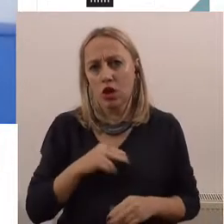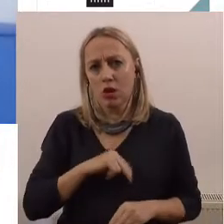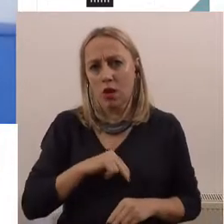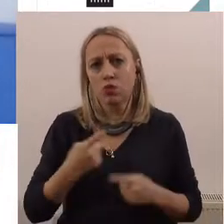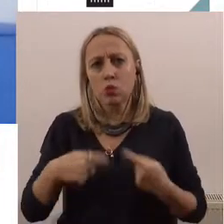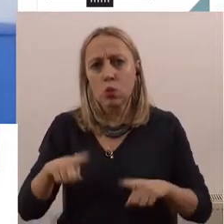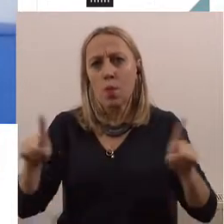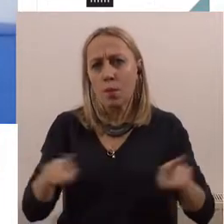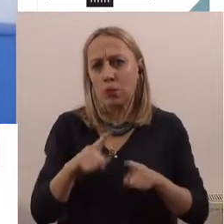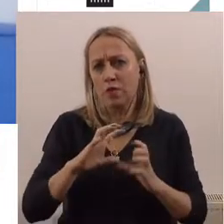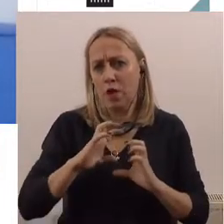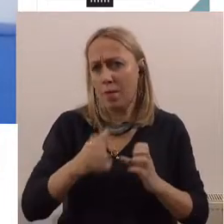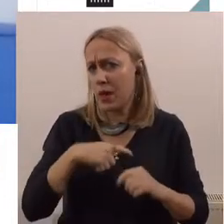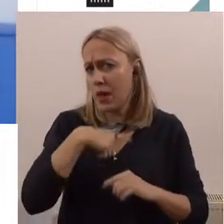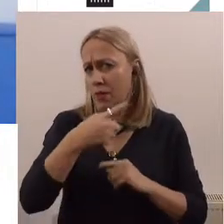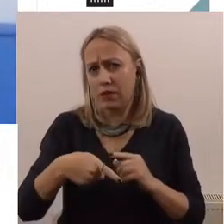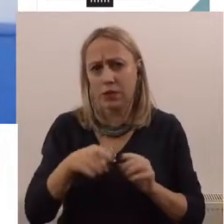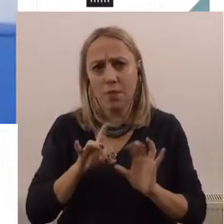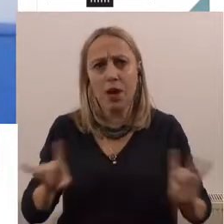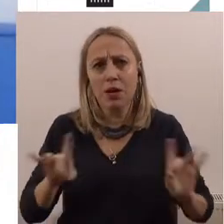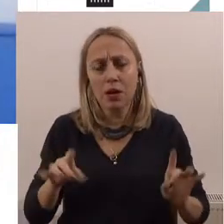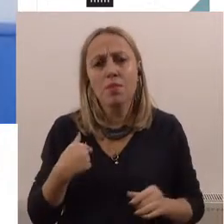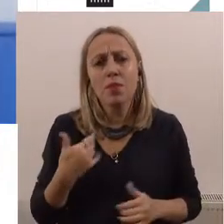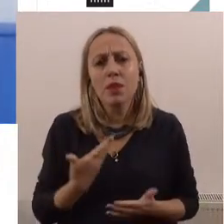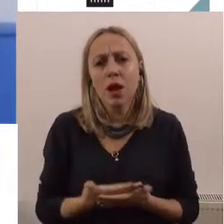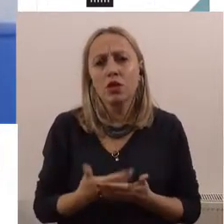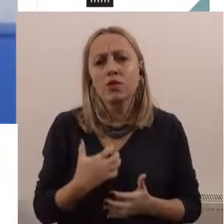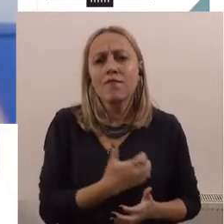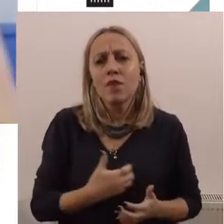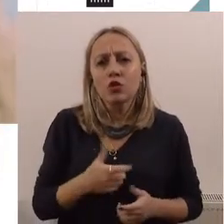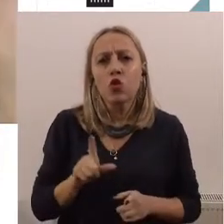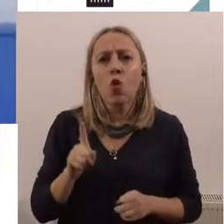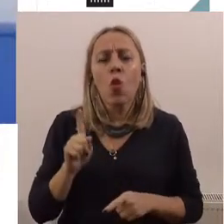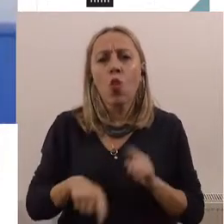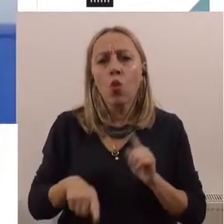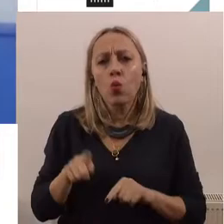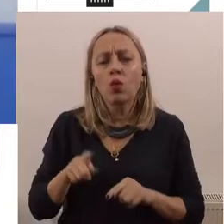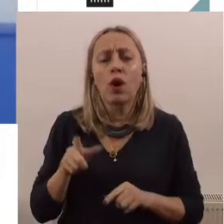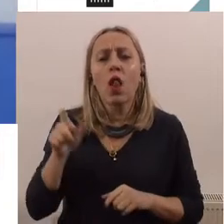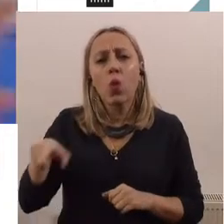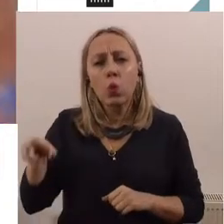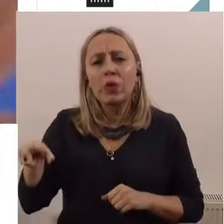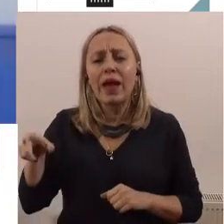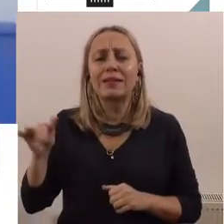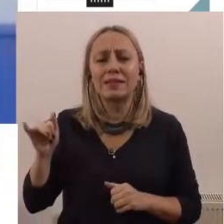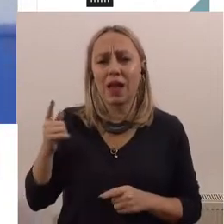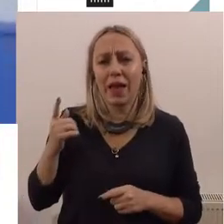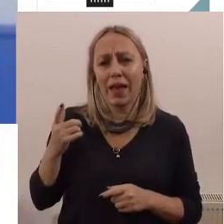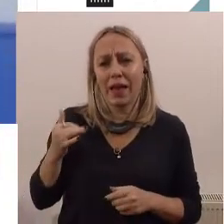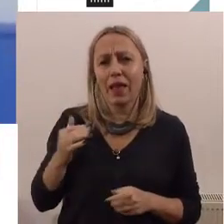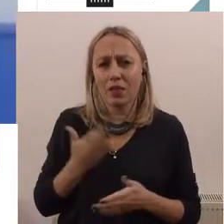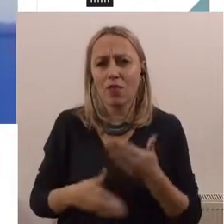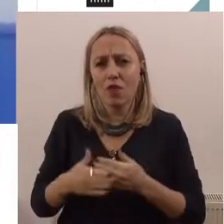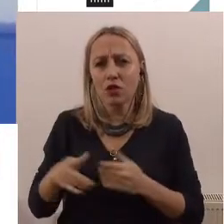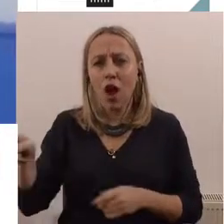And I think it's very important that people with a disability can recognize themselves in the